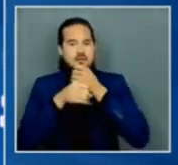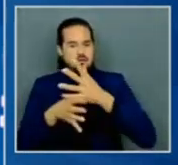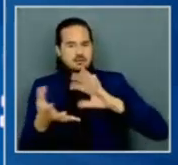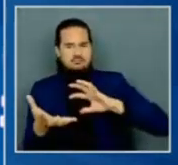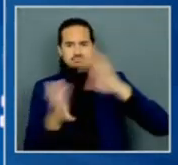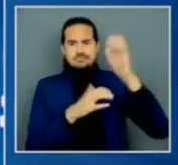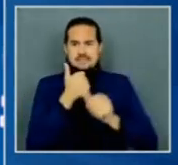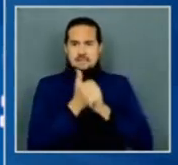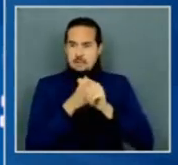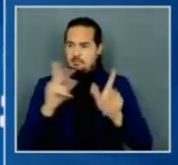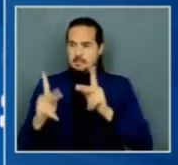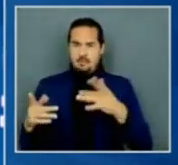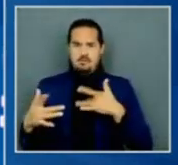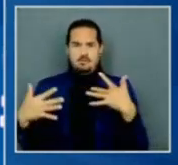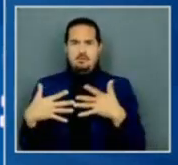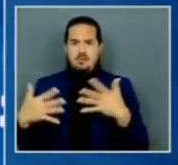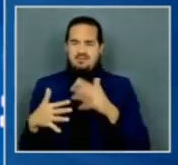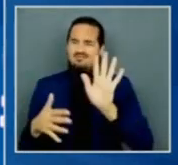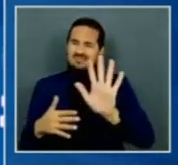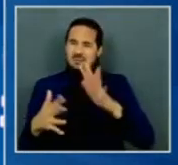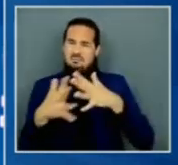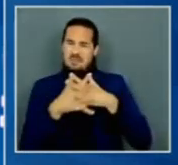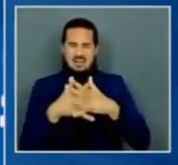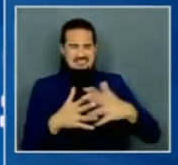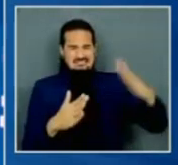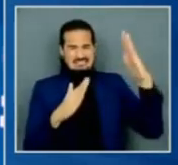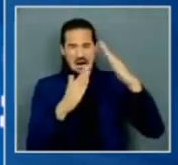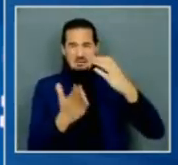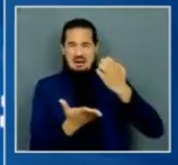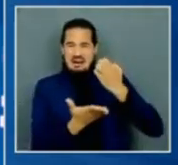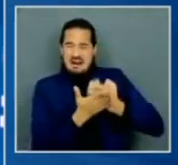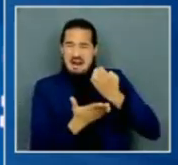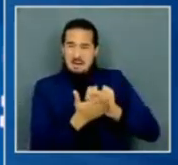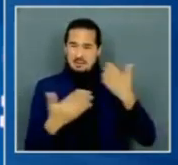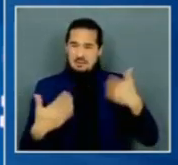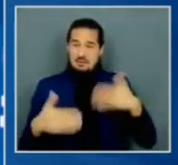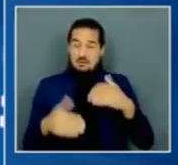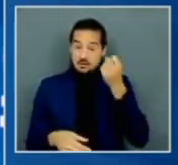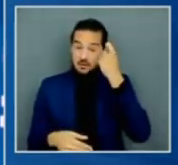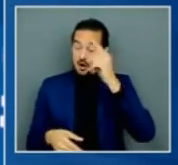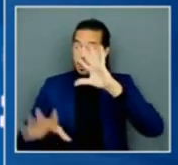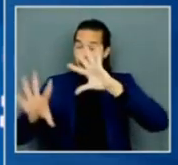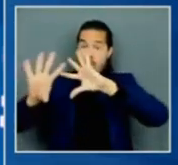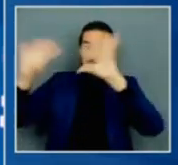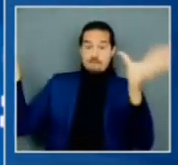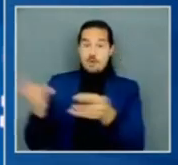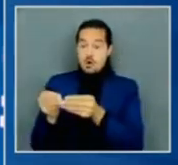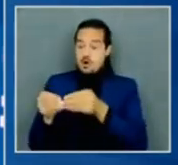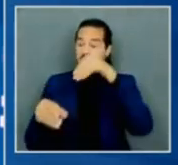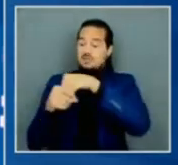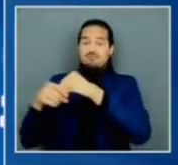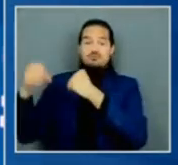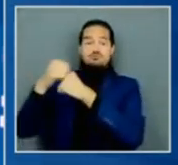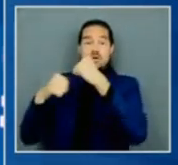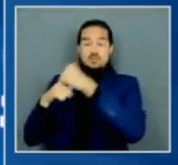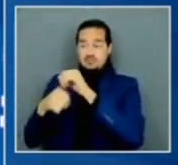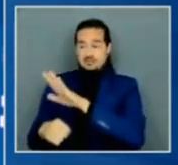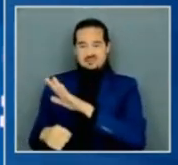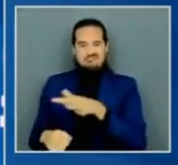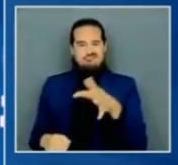present danger to people's lives. We're the world's richest nation, but we rank 10th We rank 10th in overall quality of